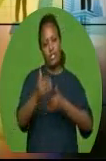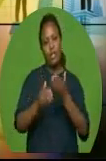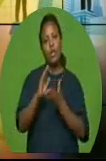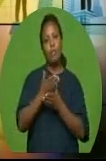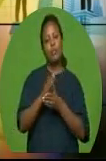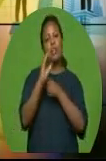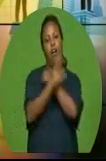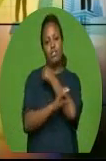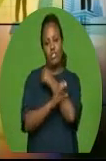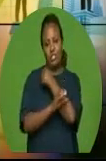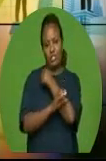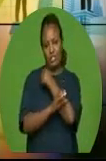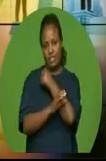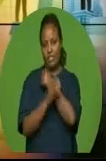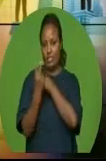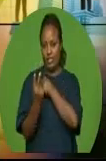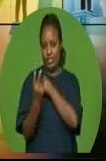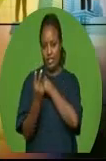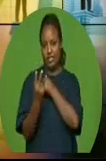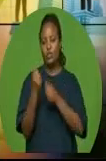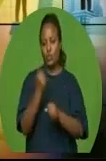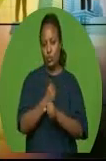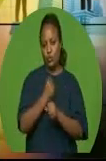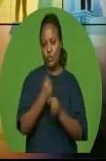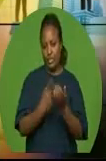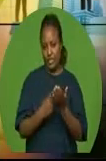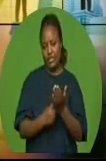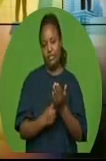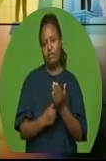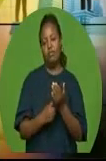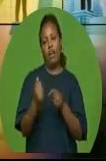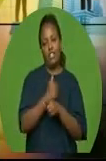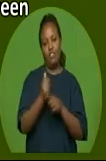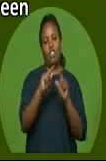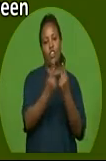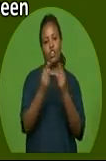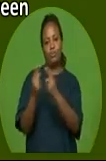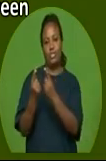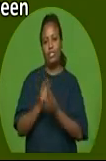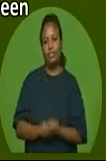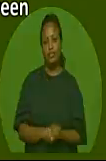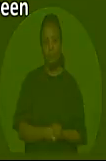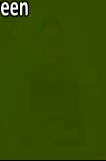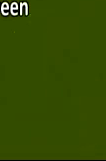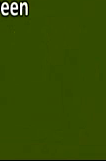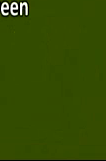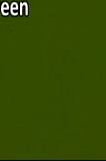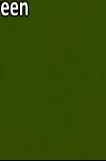production process between countries. Do this activity in groups.